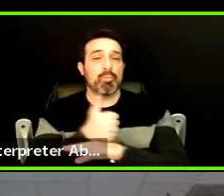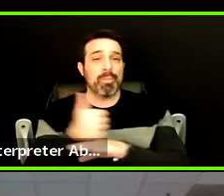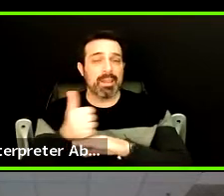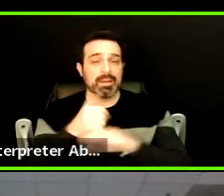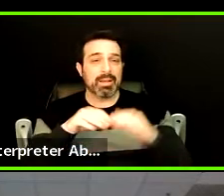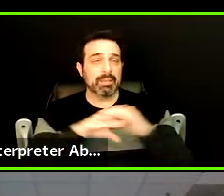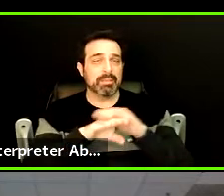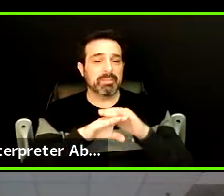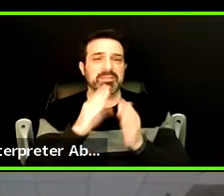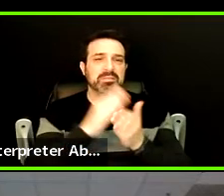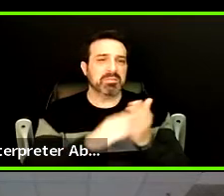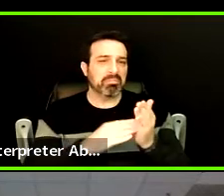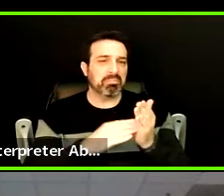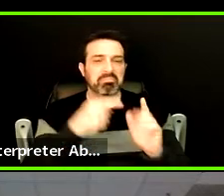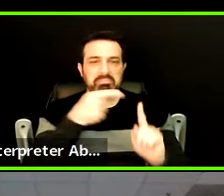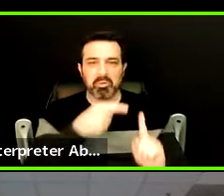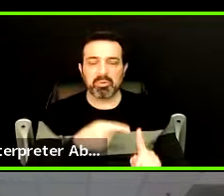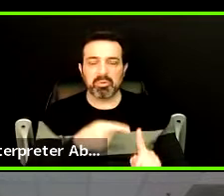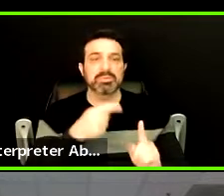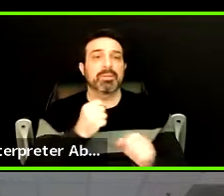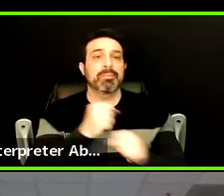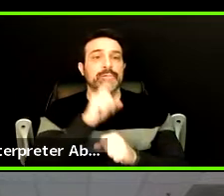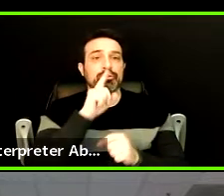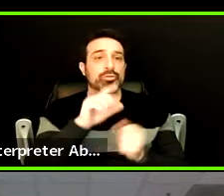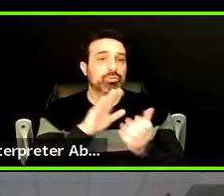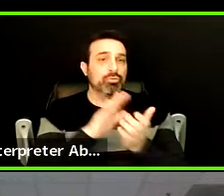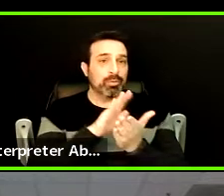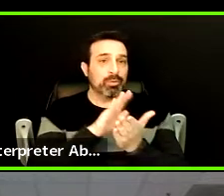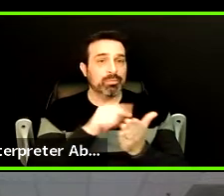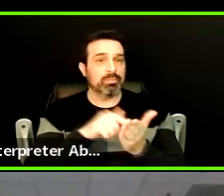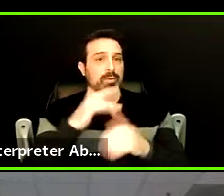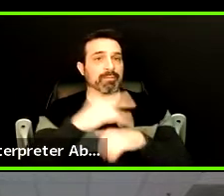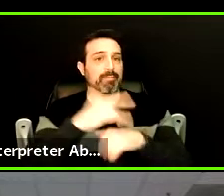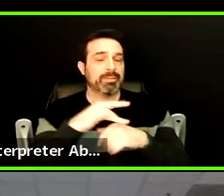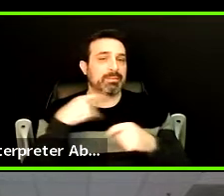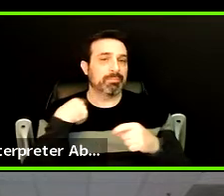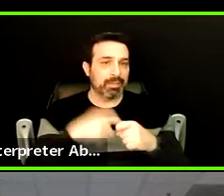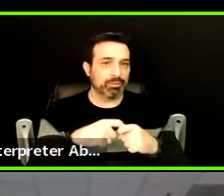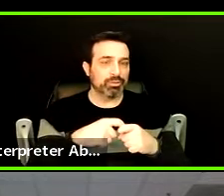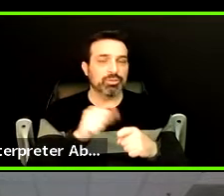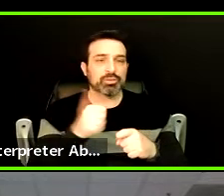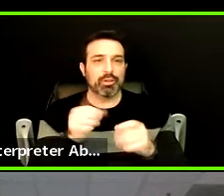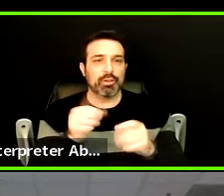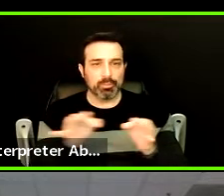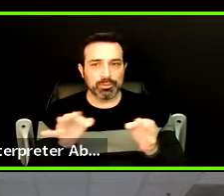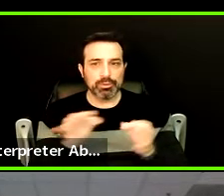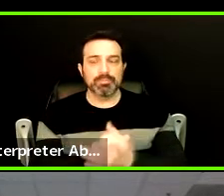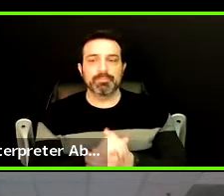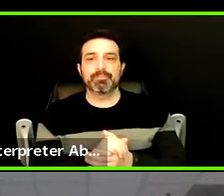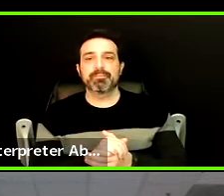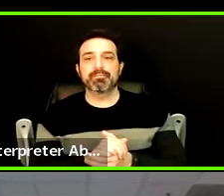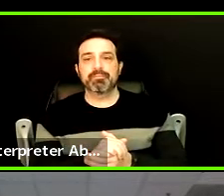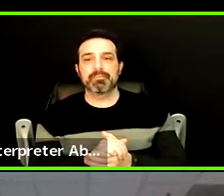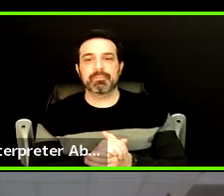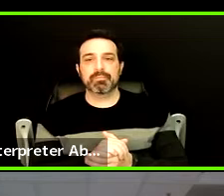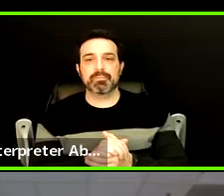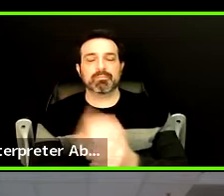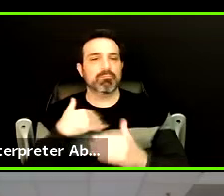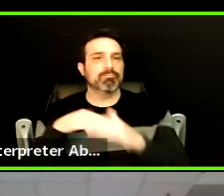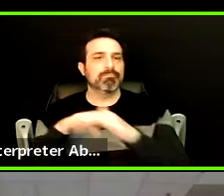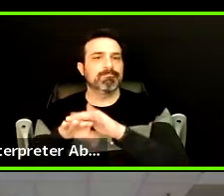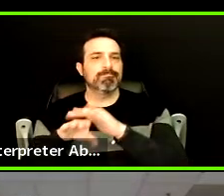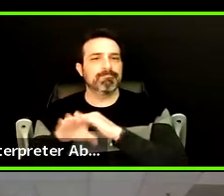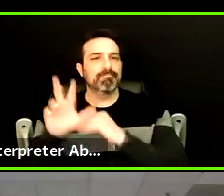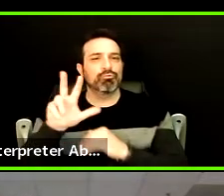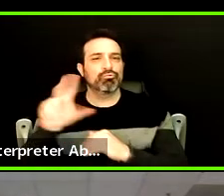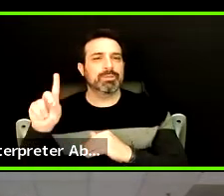accessibility, some highlights were making sure documentation is available in Spanish and other languages. Having access to the